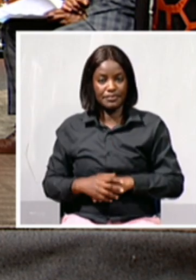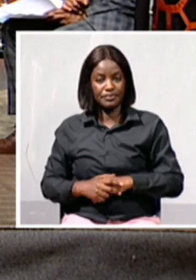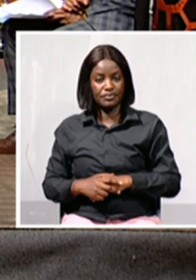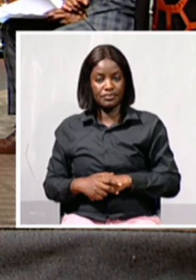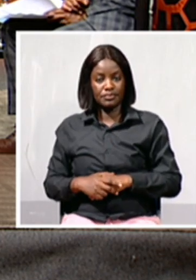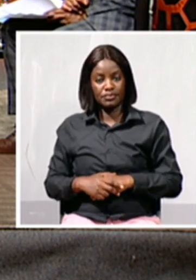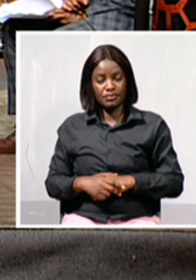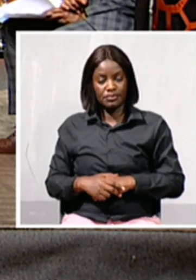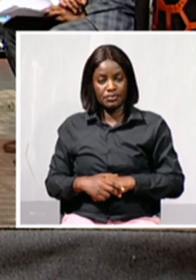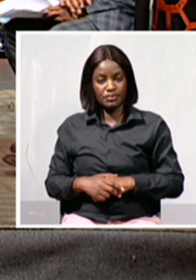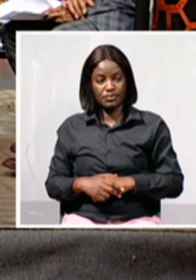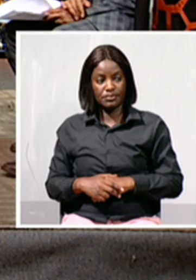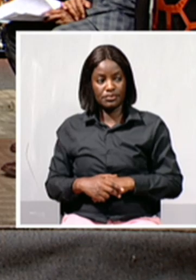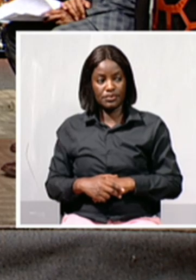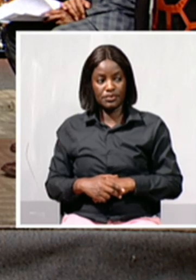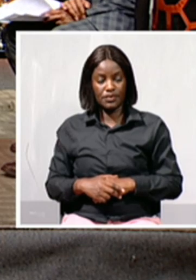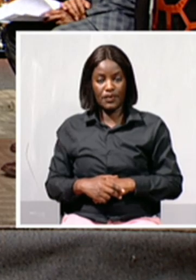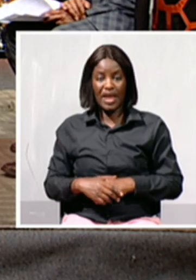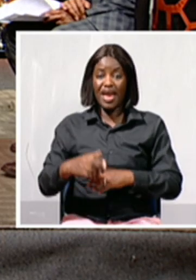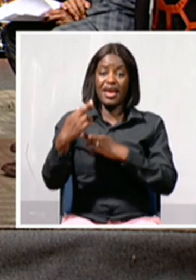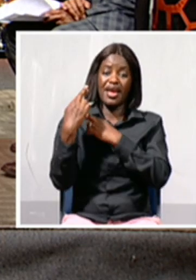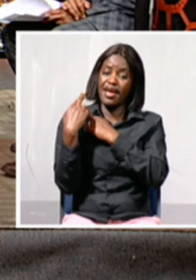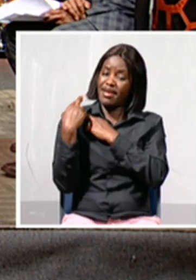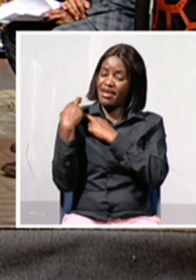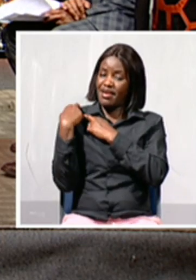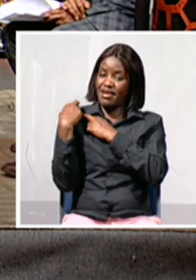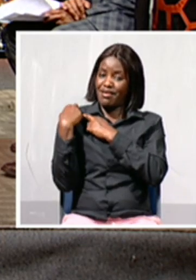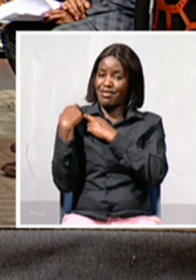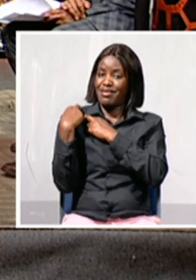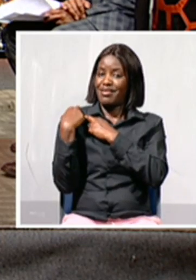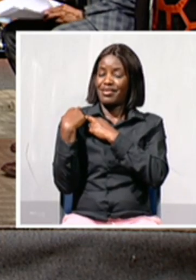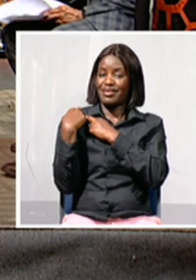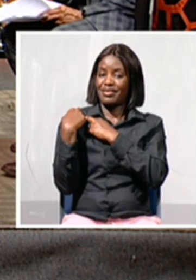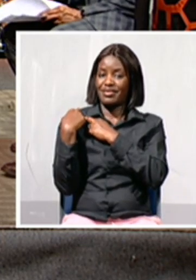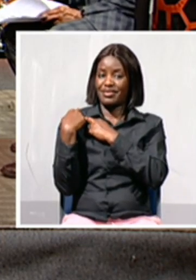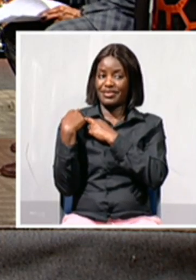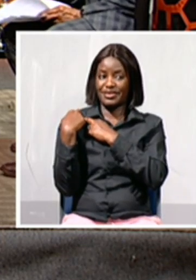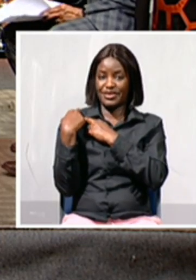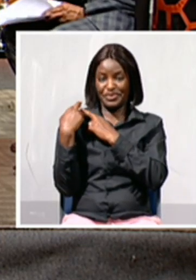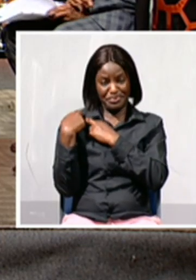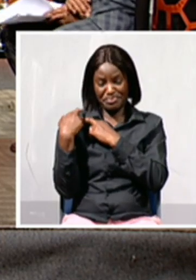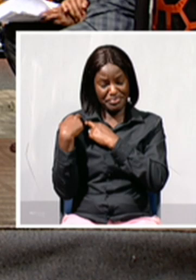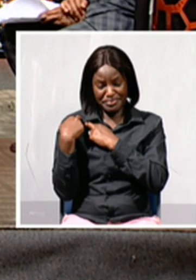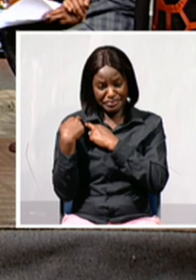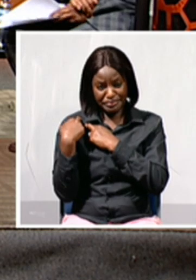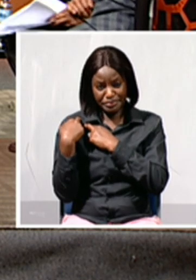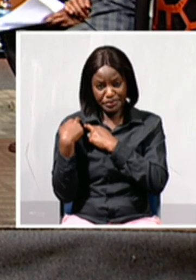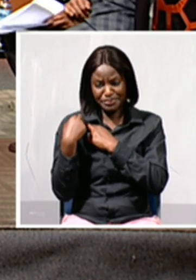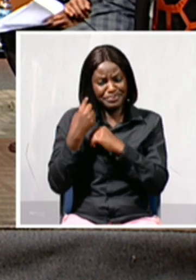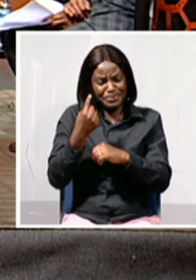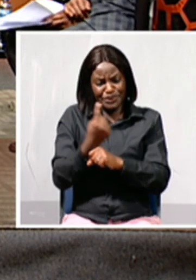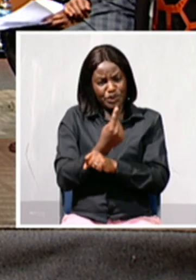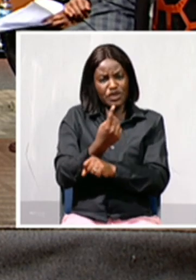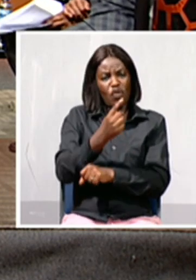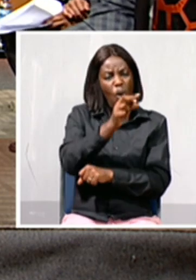the responsibility doesn't lie solely with the Electoral Commission of Namibia. Or with the NID. Or with Please the give Mr. NID. Nosep a bit of Yes. credit as